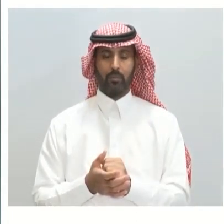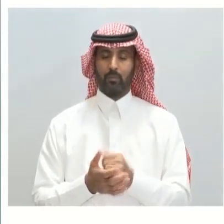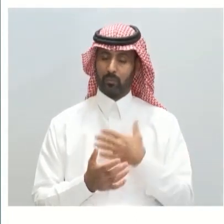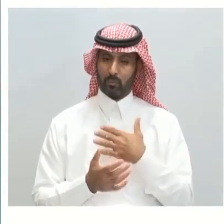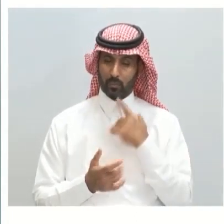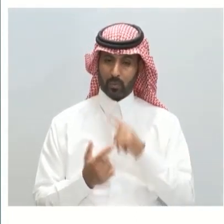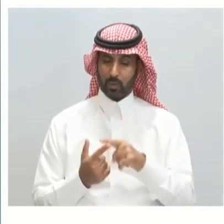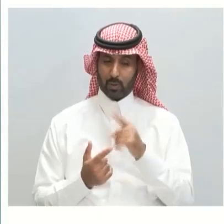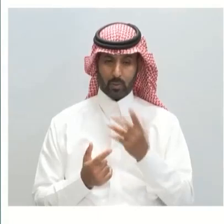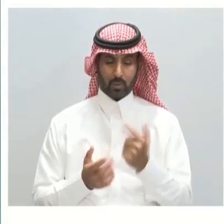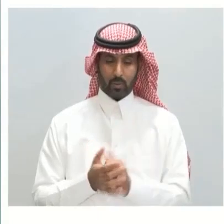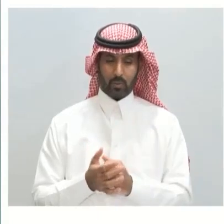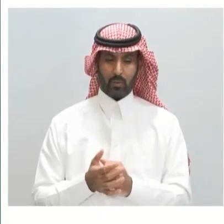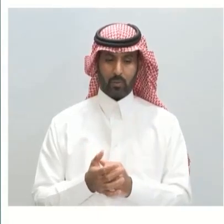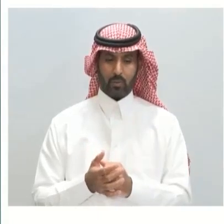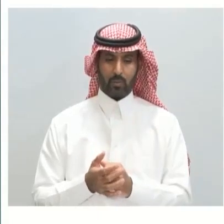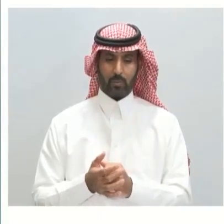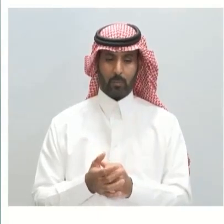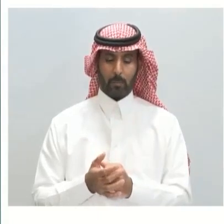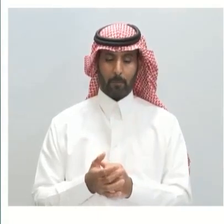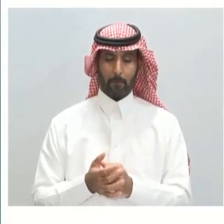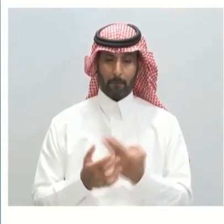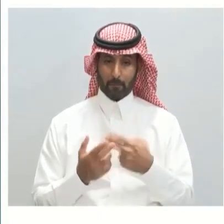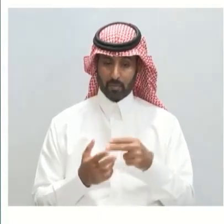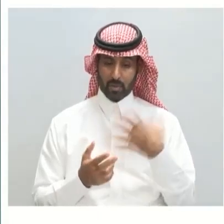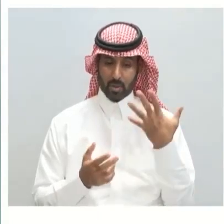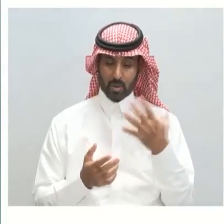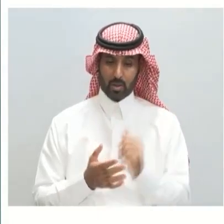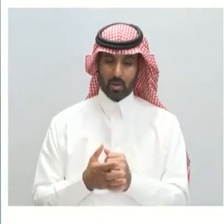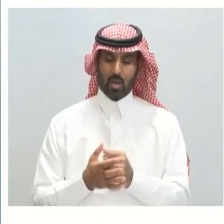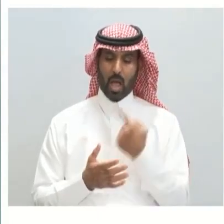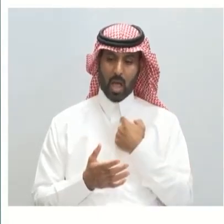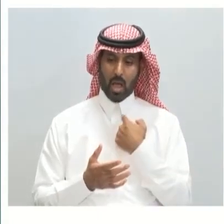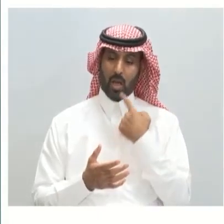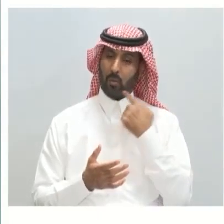let's see the correct answer here. It's number 5. From the beginning, you can see,